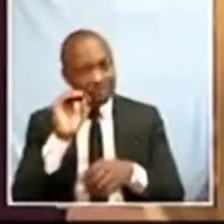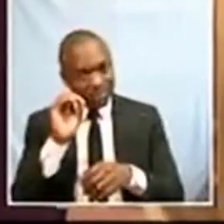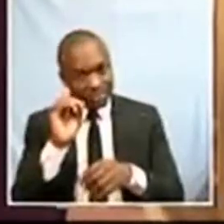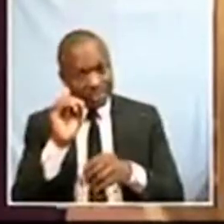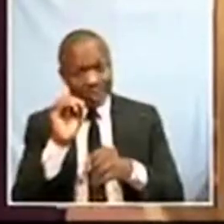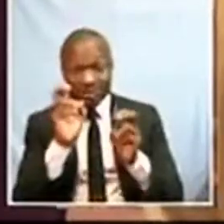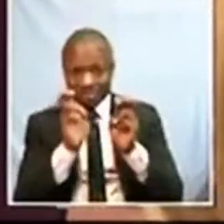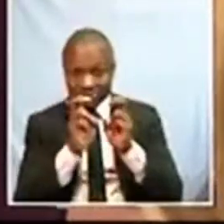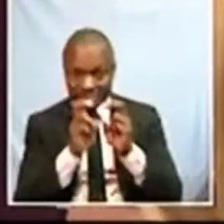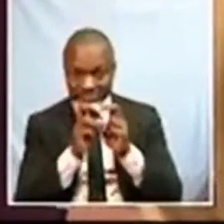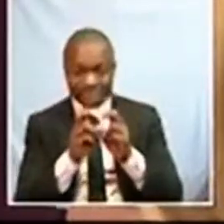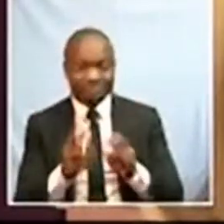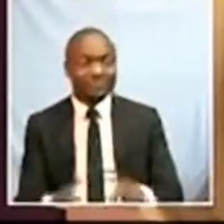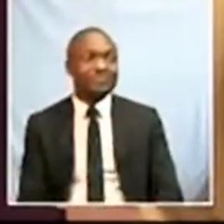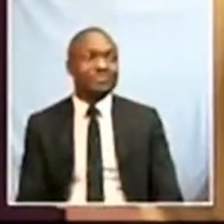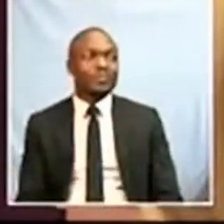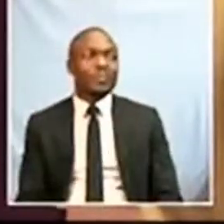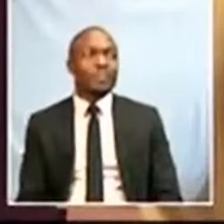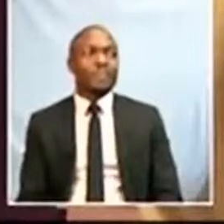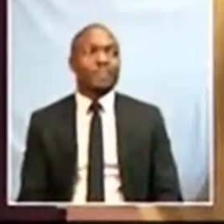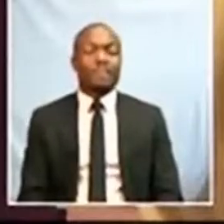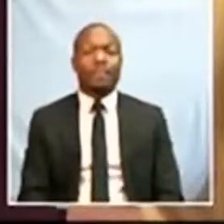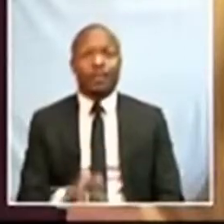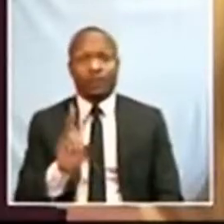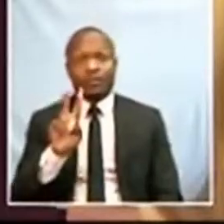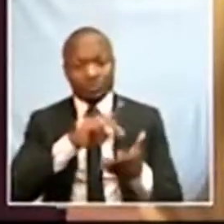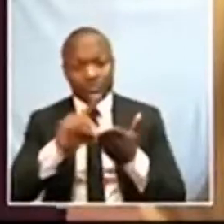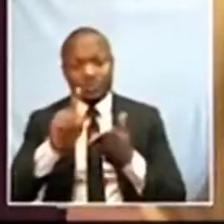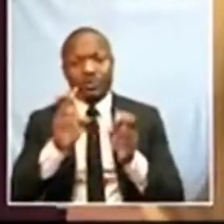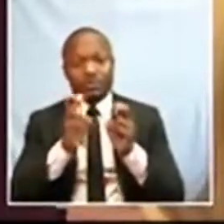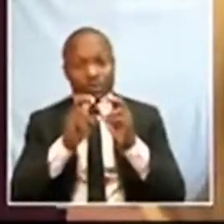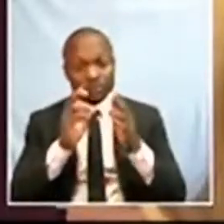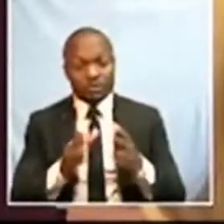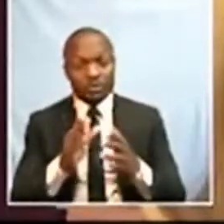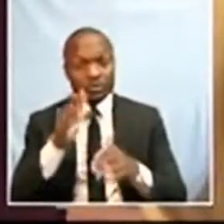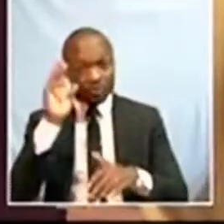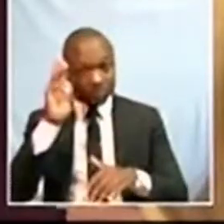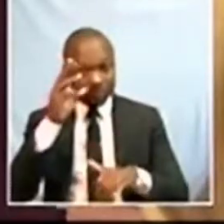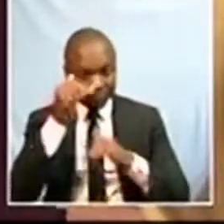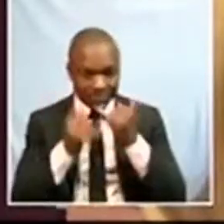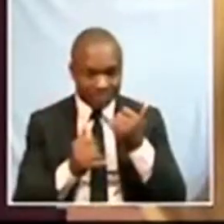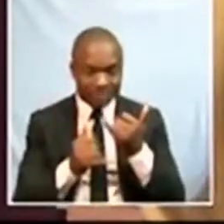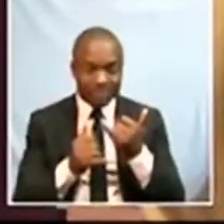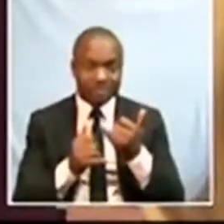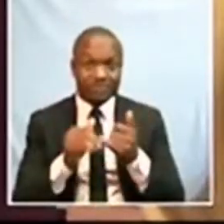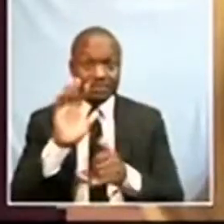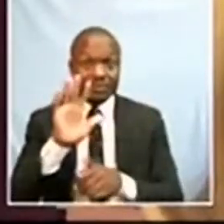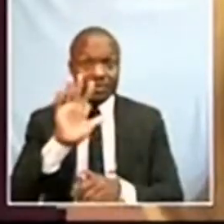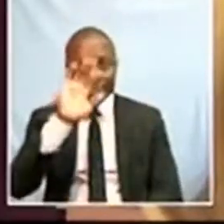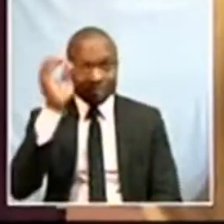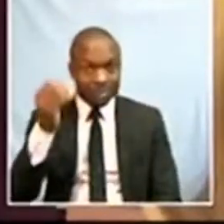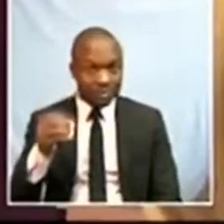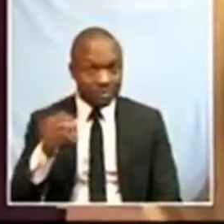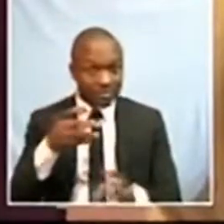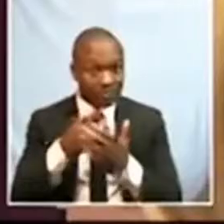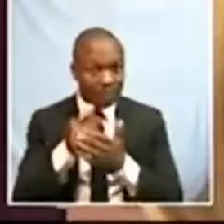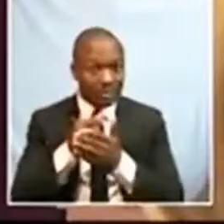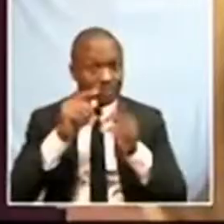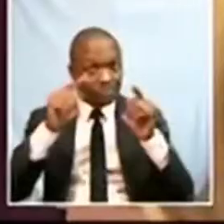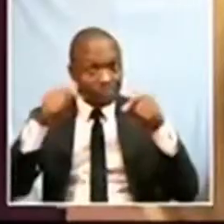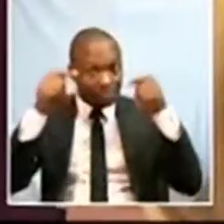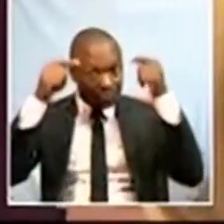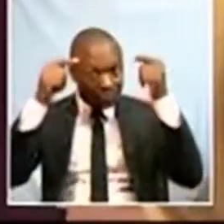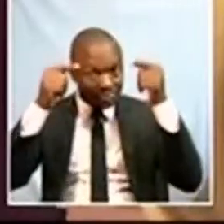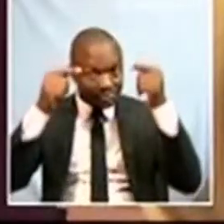old contract, I think in the next 2 weeks, the contract will be 100% done. At 5% financial progress?